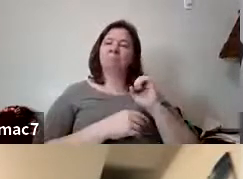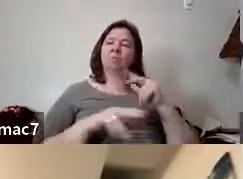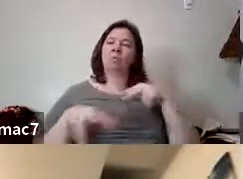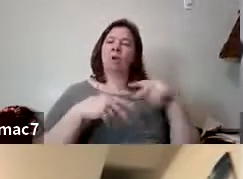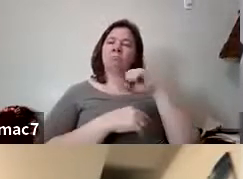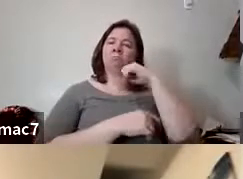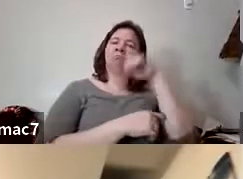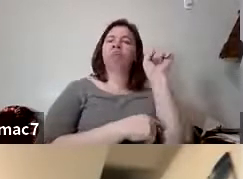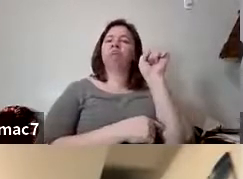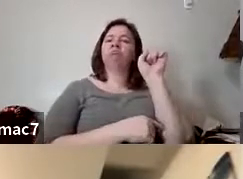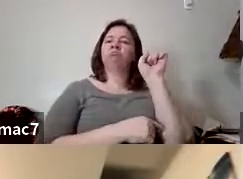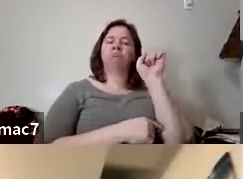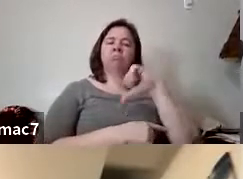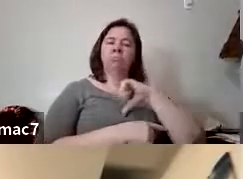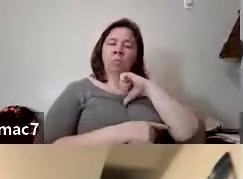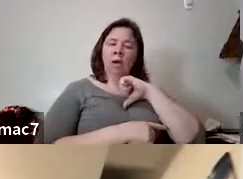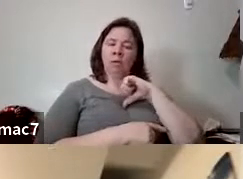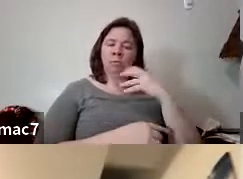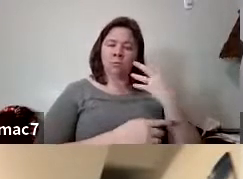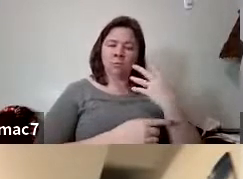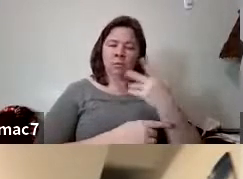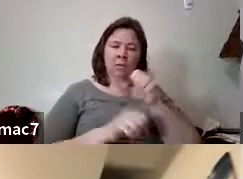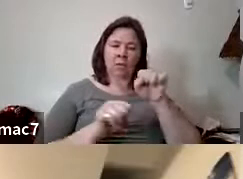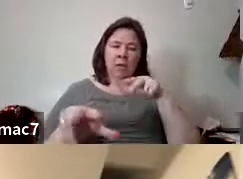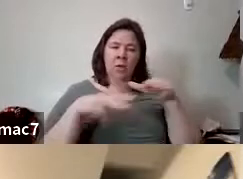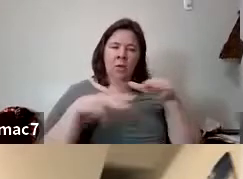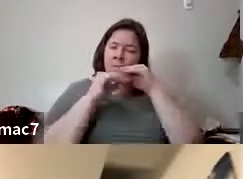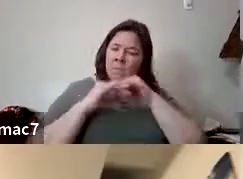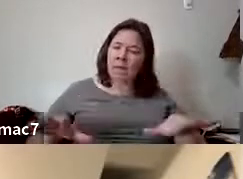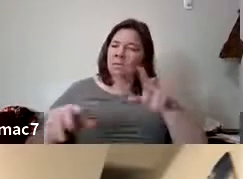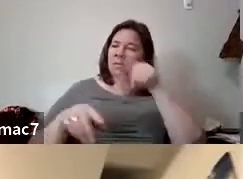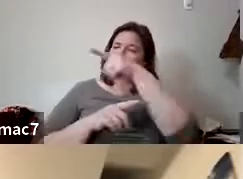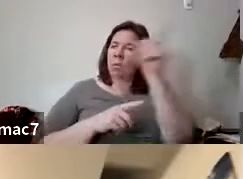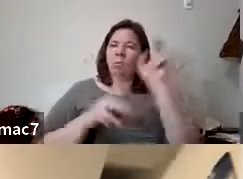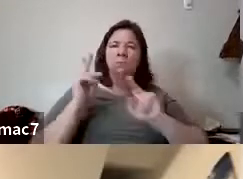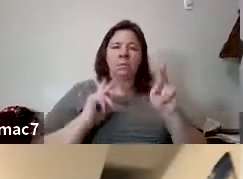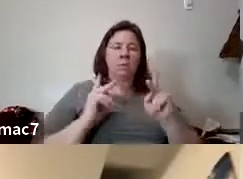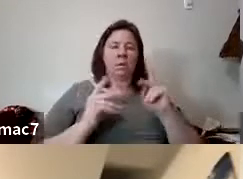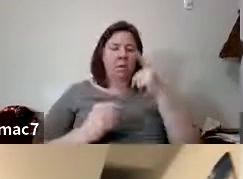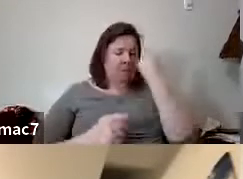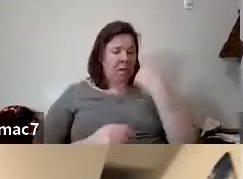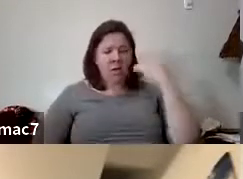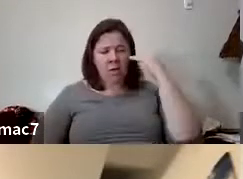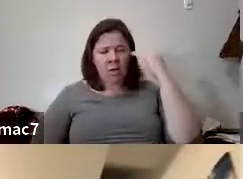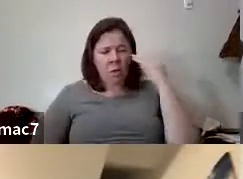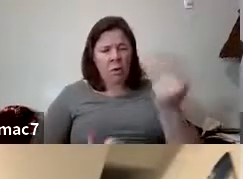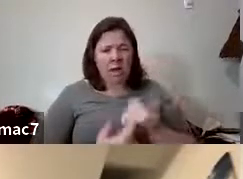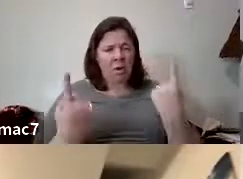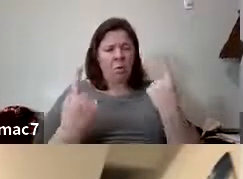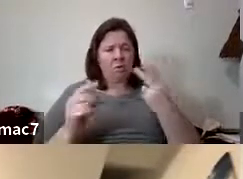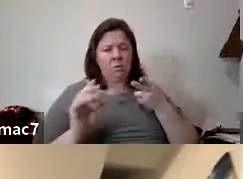your head up and just be a walking blessing to those, because I know anybody who's